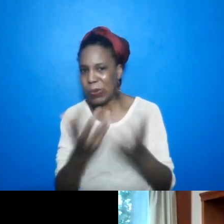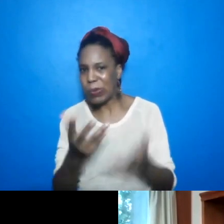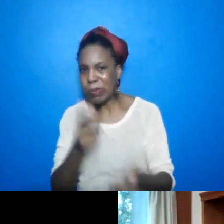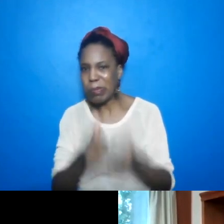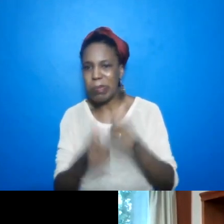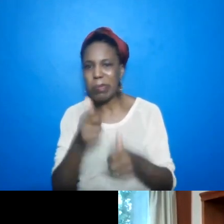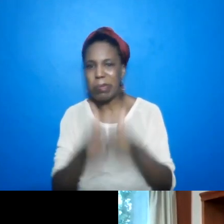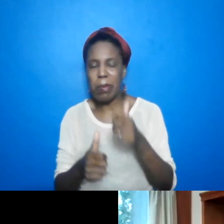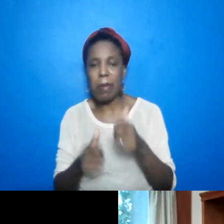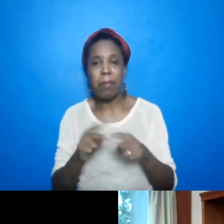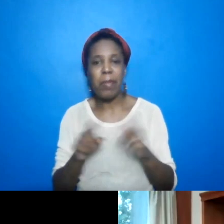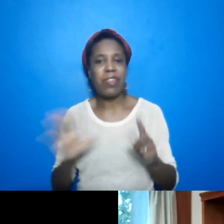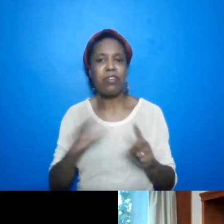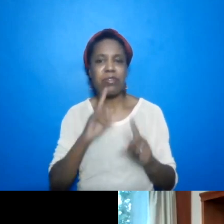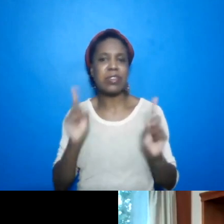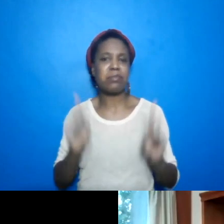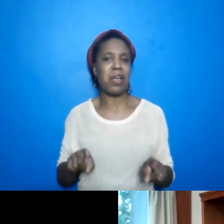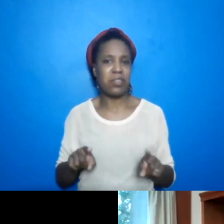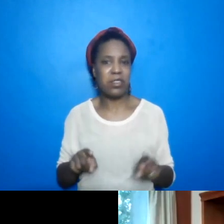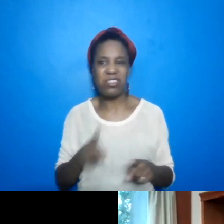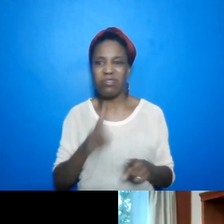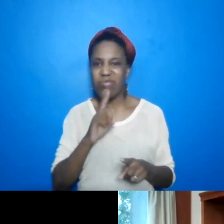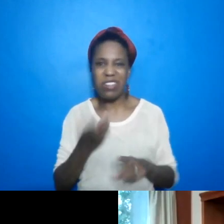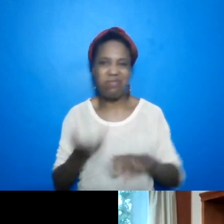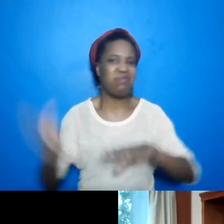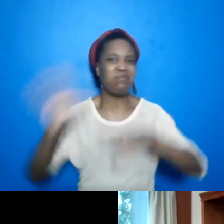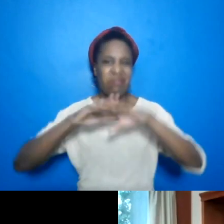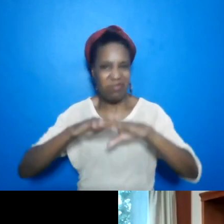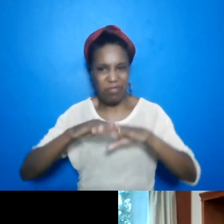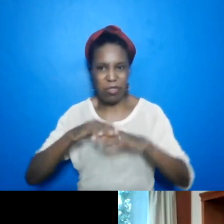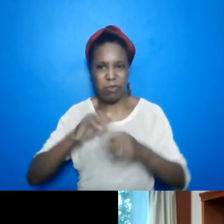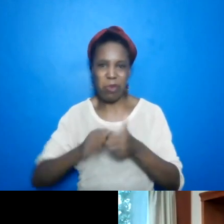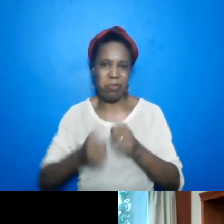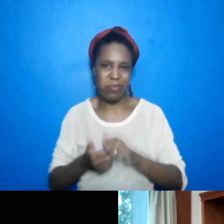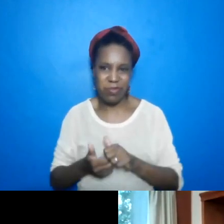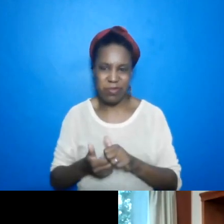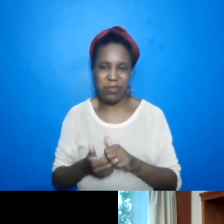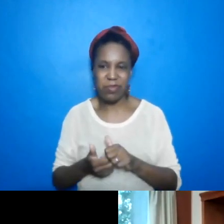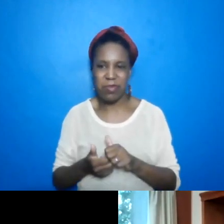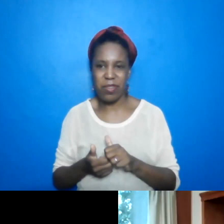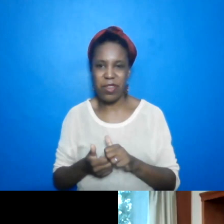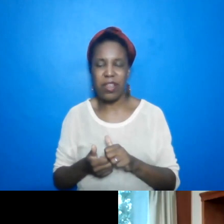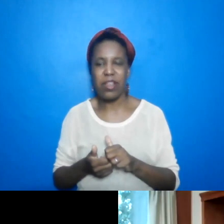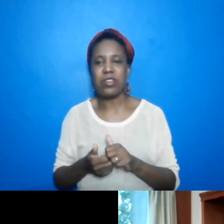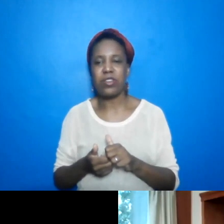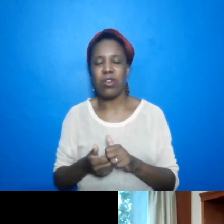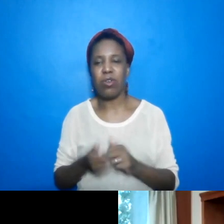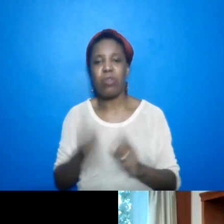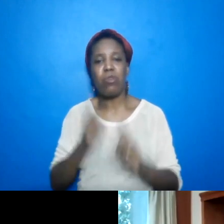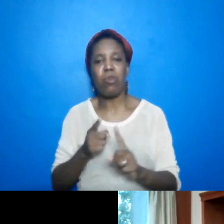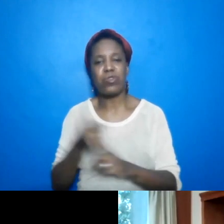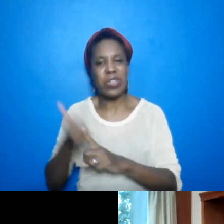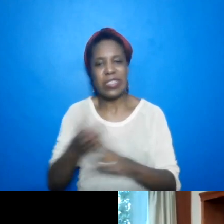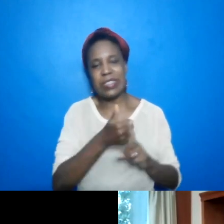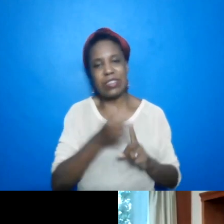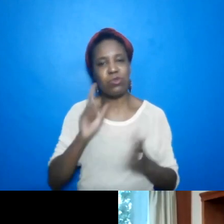haven't unveiled it for them, then they can't see it, and they recognize that they have choices in it as well. The way that city